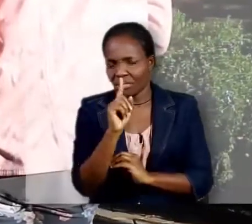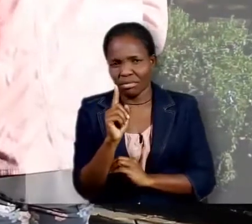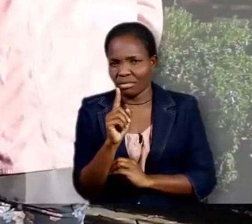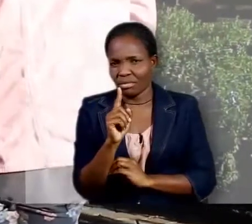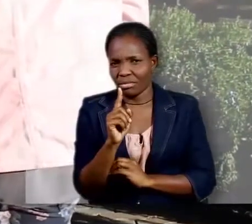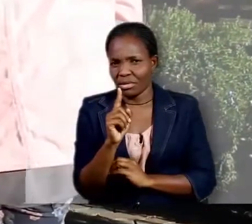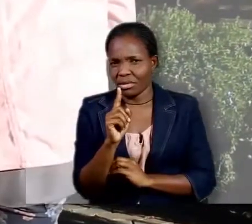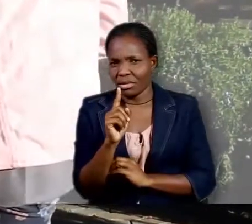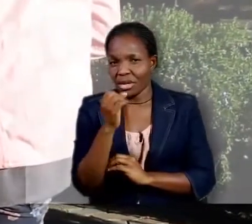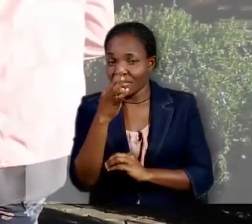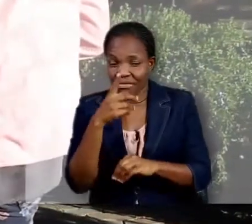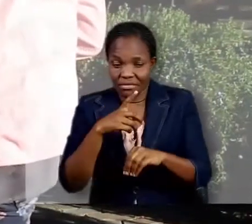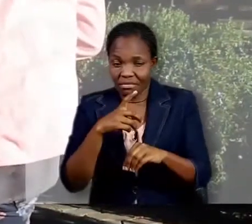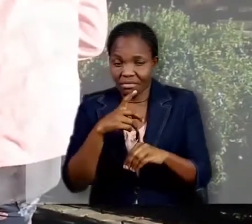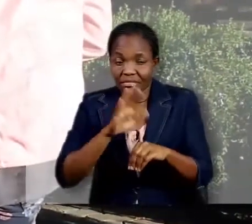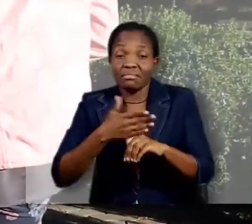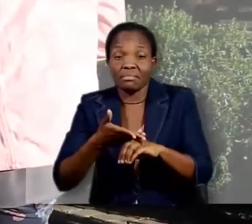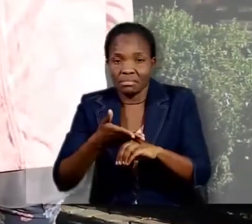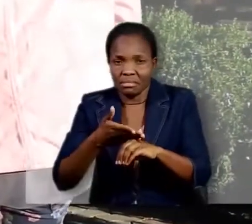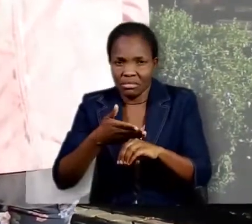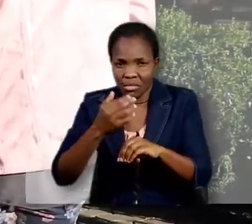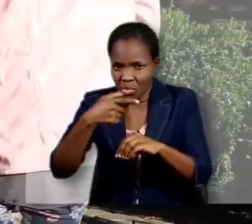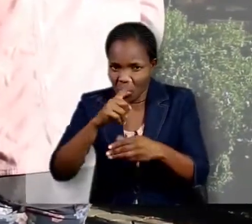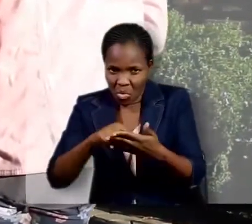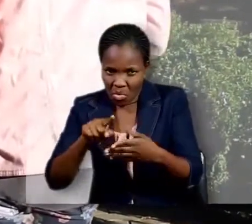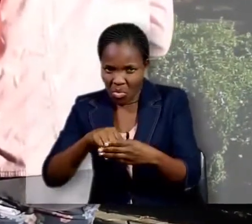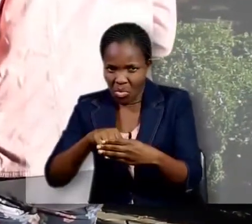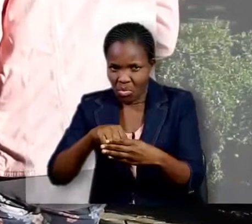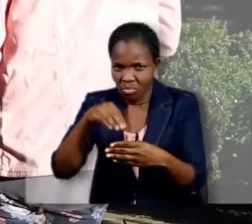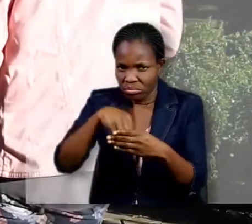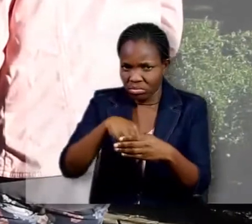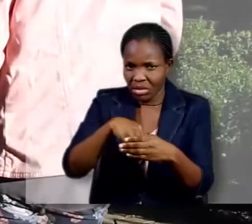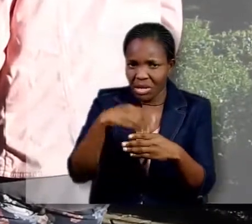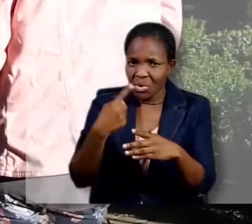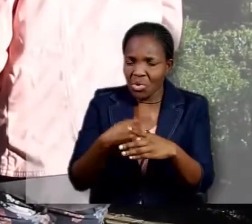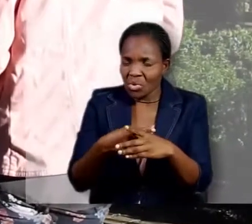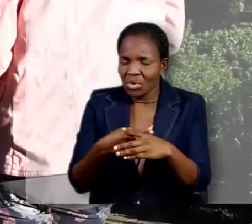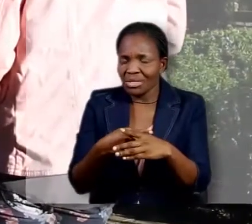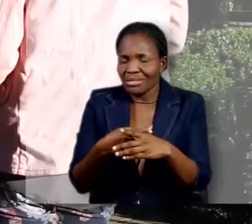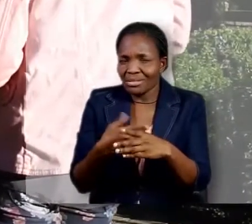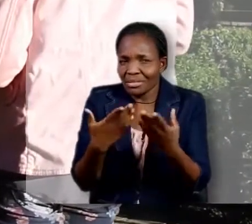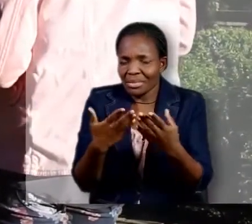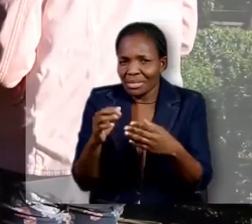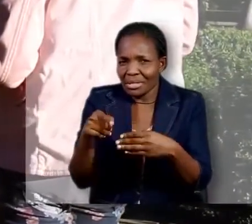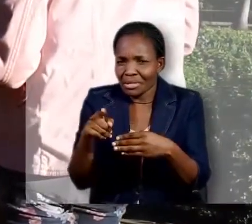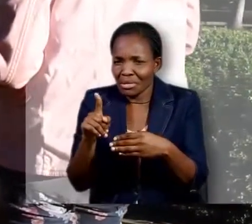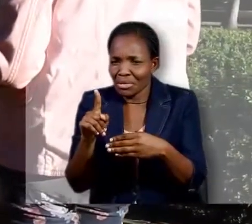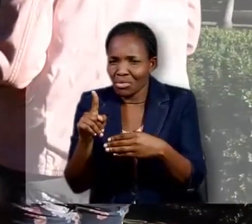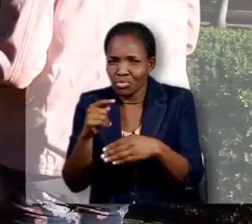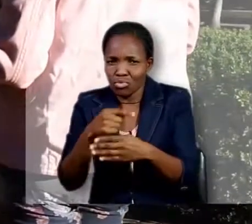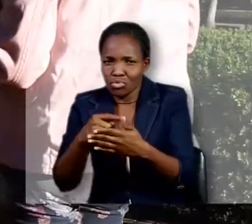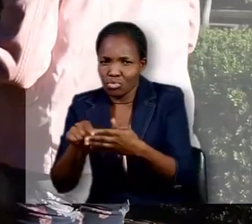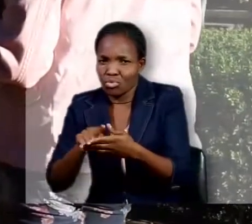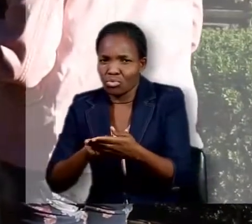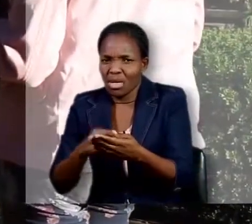when they vote. I mean, there's always like a back influence when they vote. Like they're either emotionally,